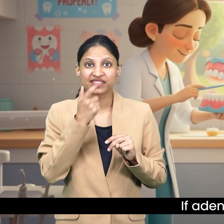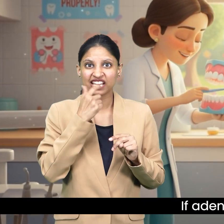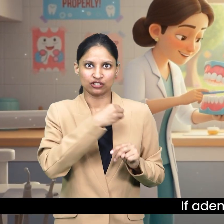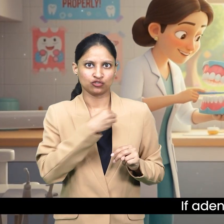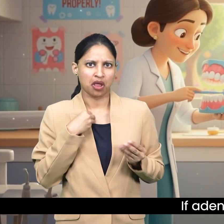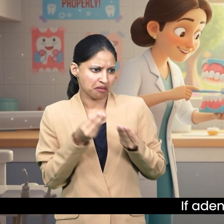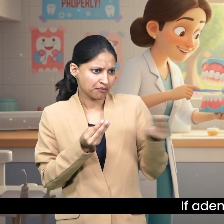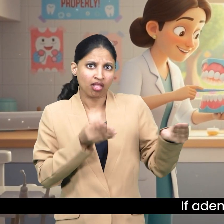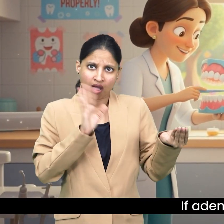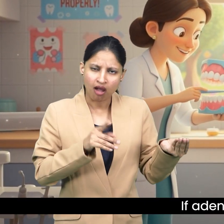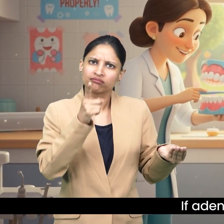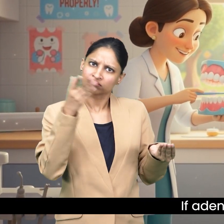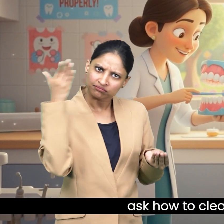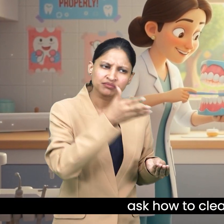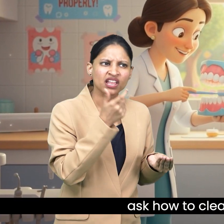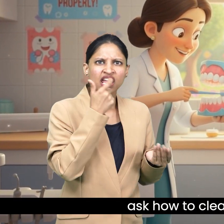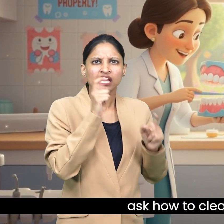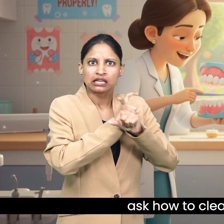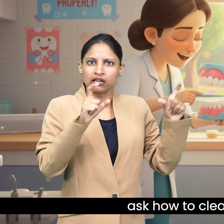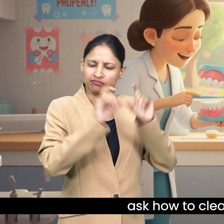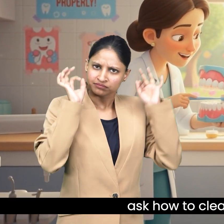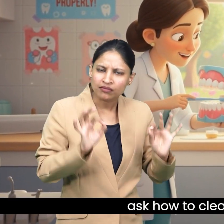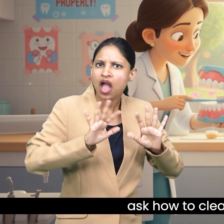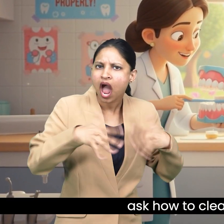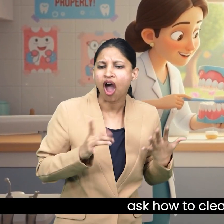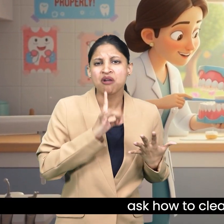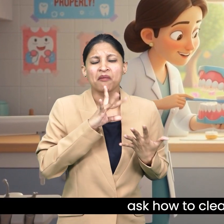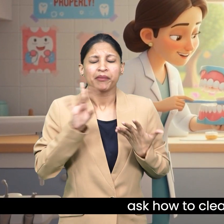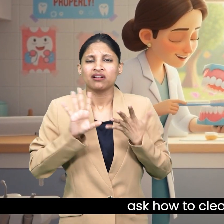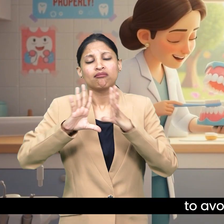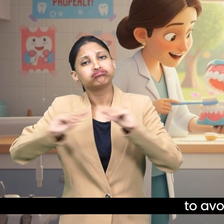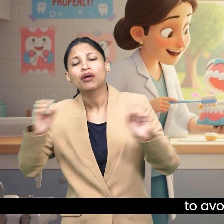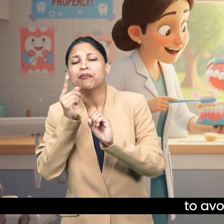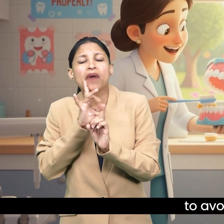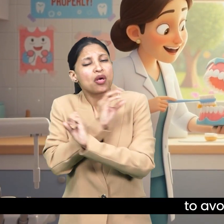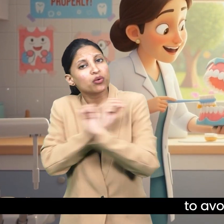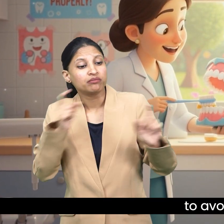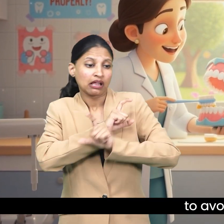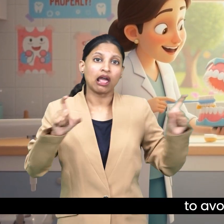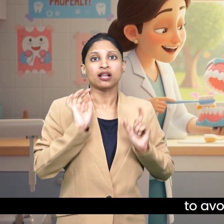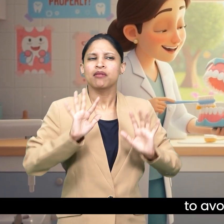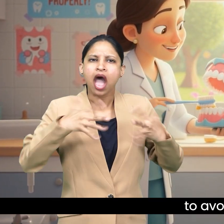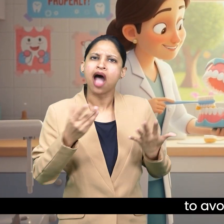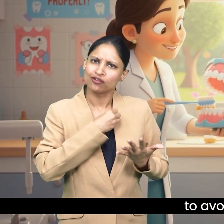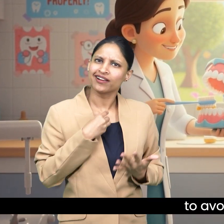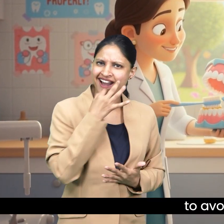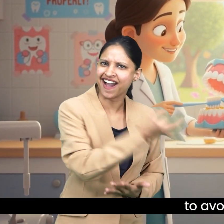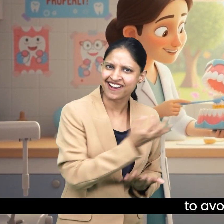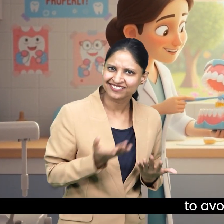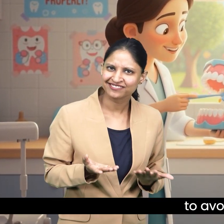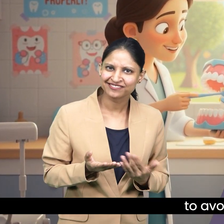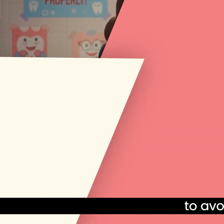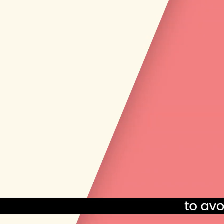If a dentist is nearby, ask how to clean your teeth properly to avoid such pain.